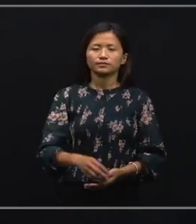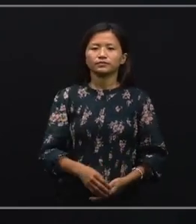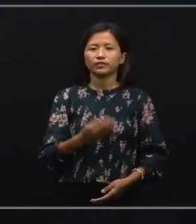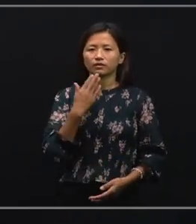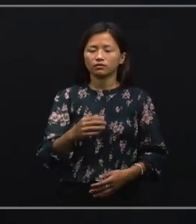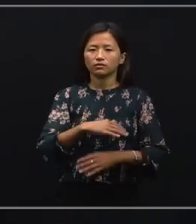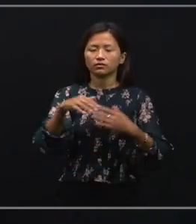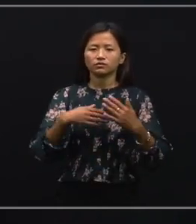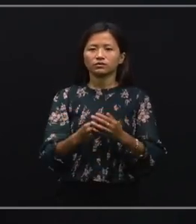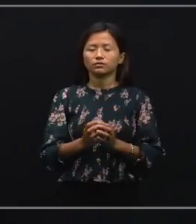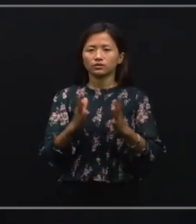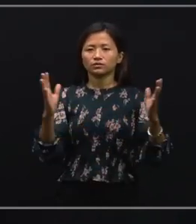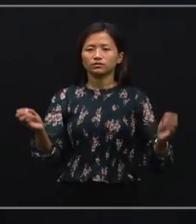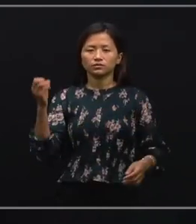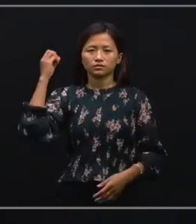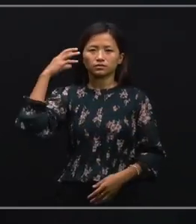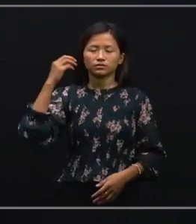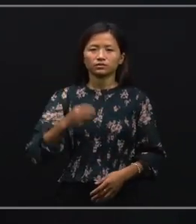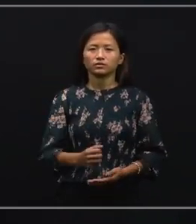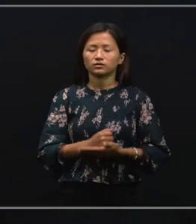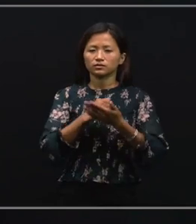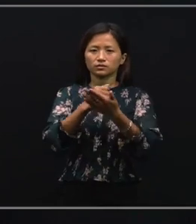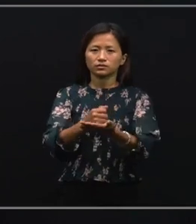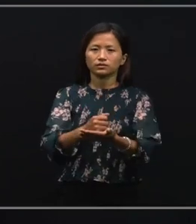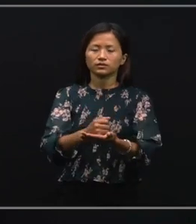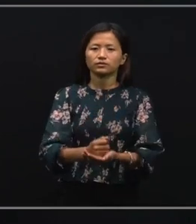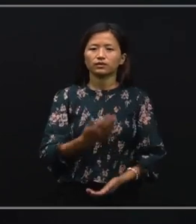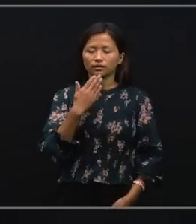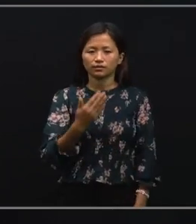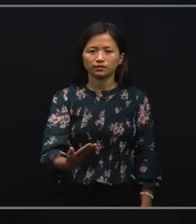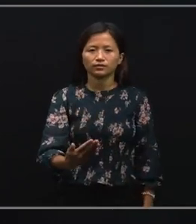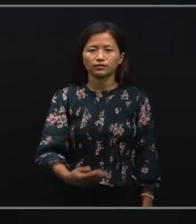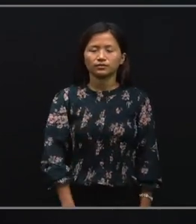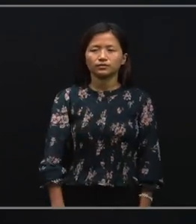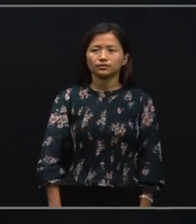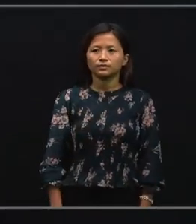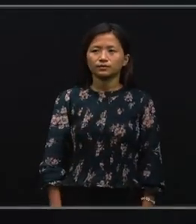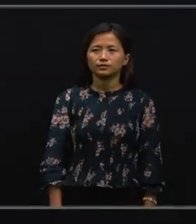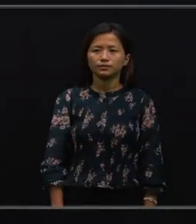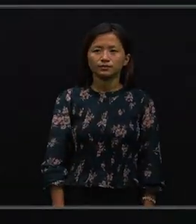Thank you all very much for listening, and I hope this lesson will help you. Thank you.